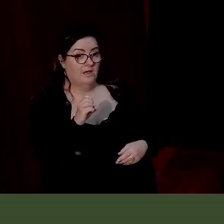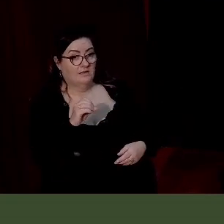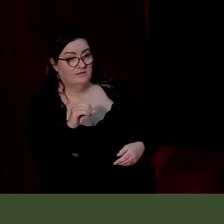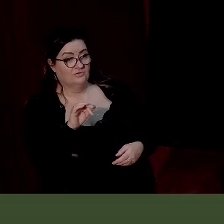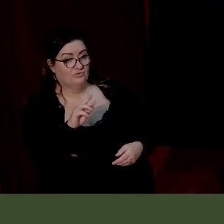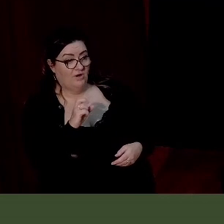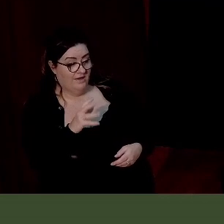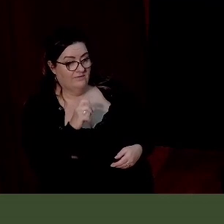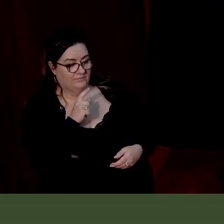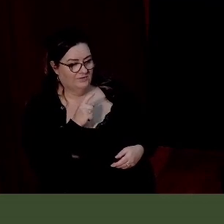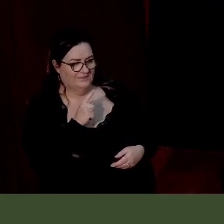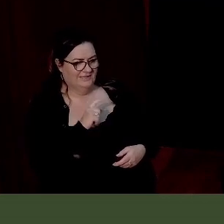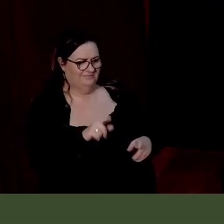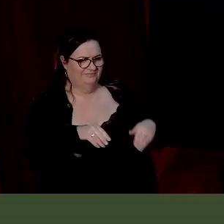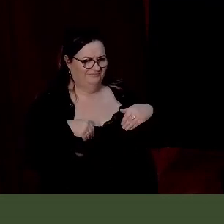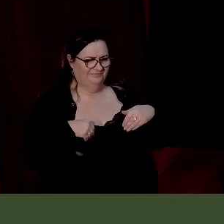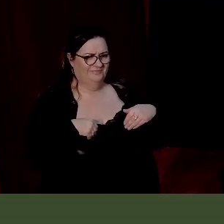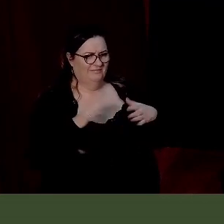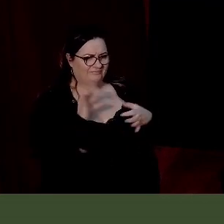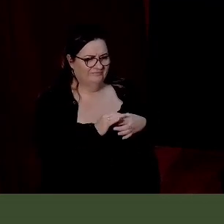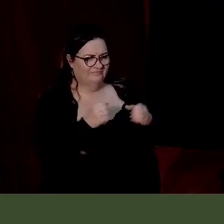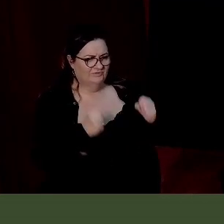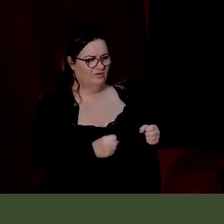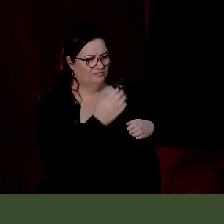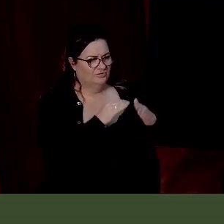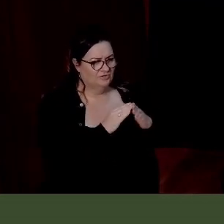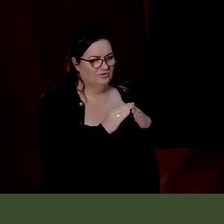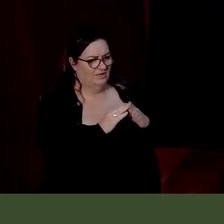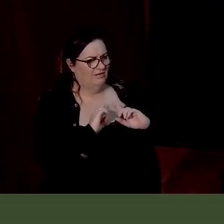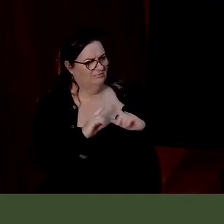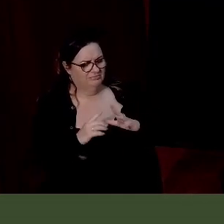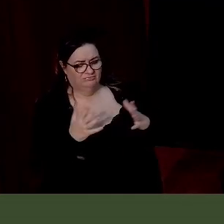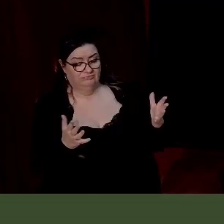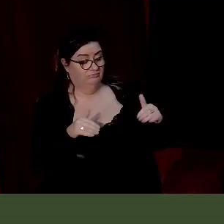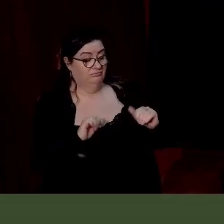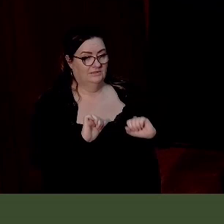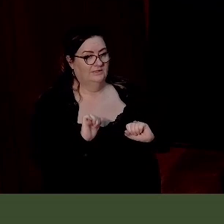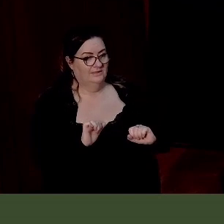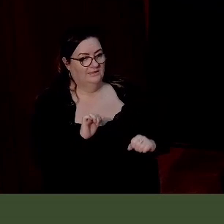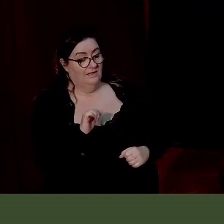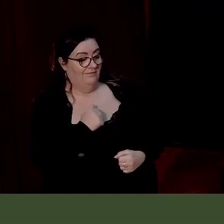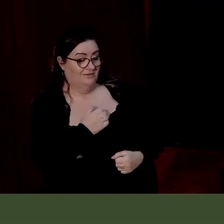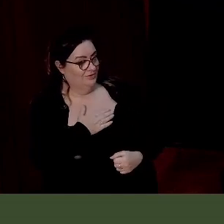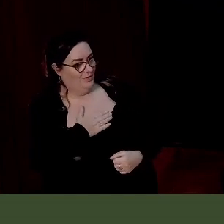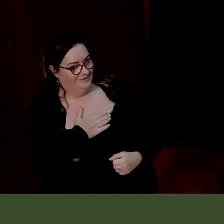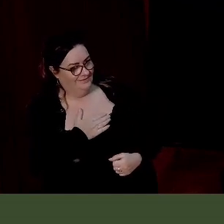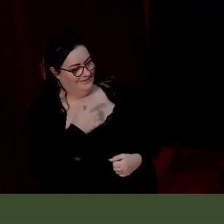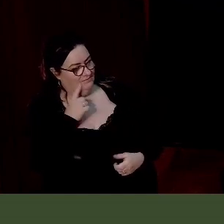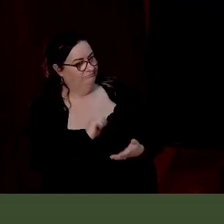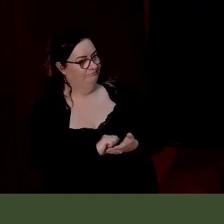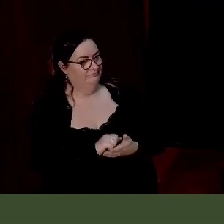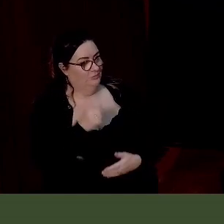but essentially conservative and church-bound, anti-feminist, bourgeois and the like." Obviously, Hannah wasn't